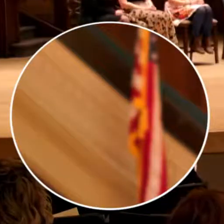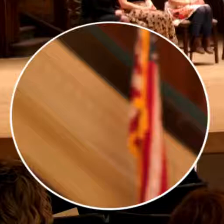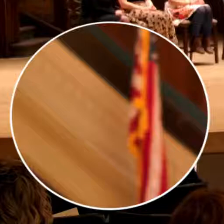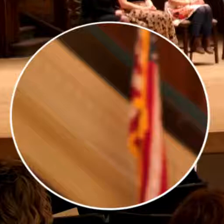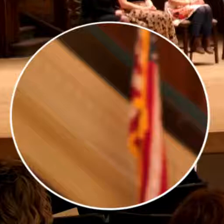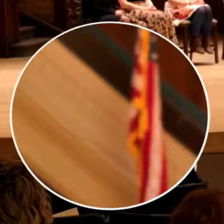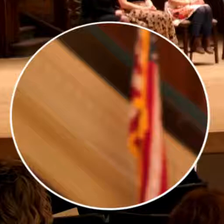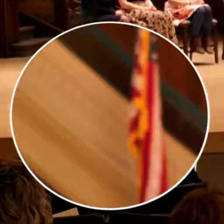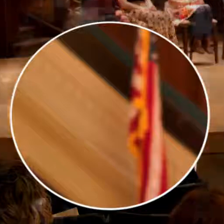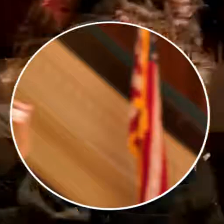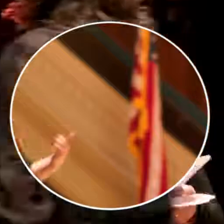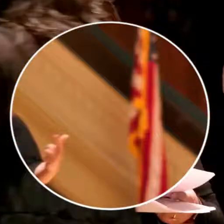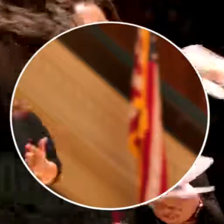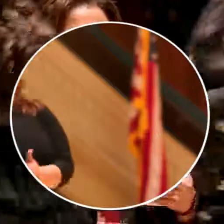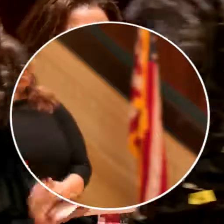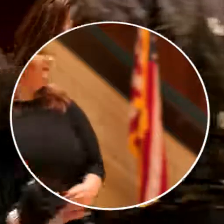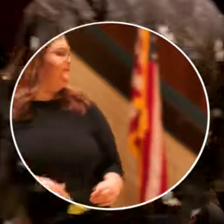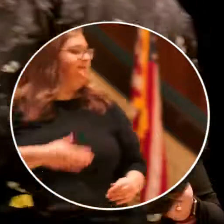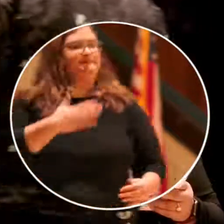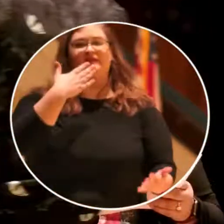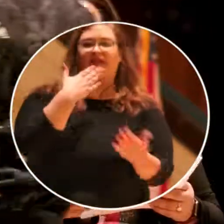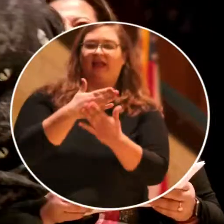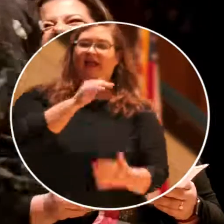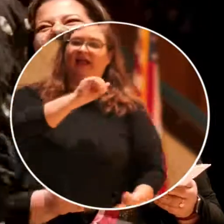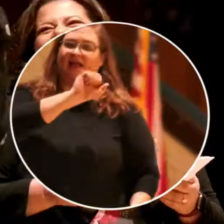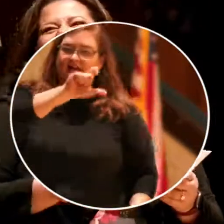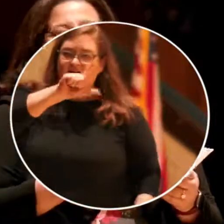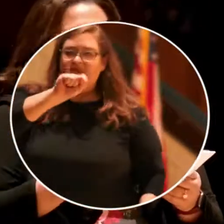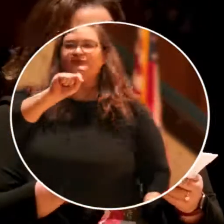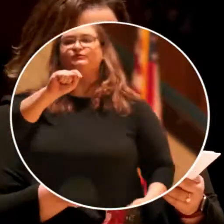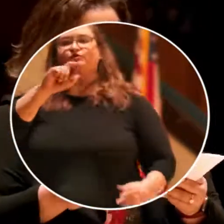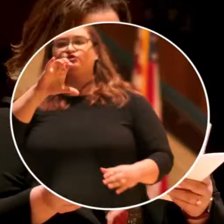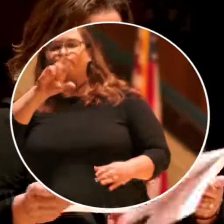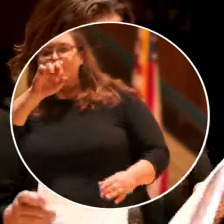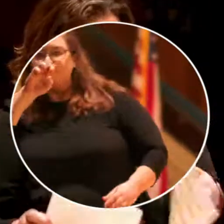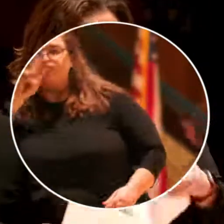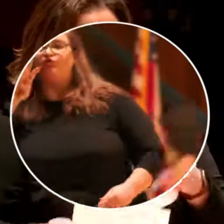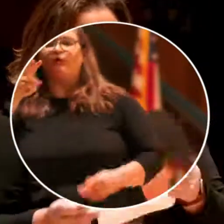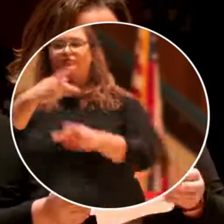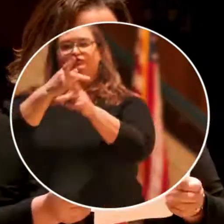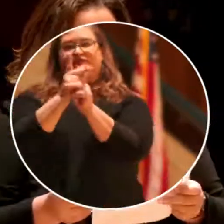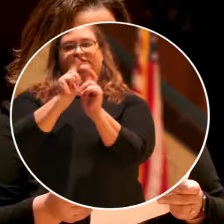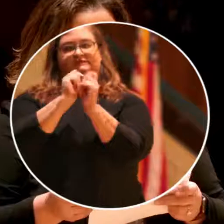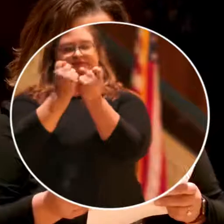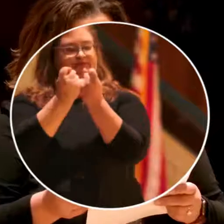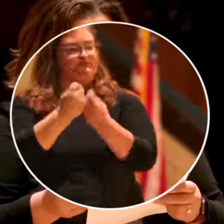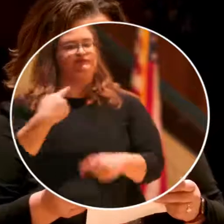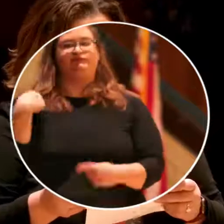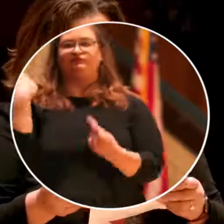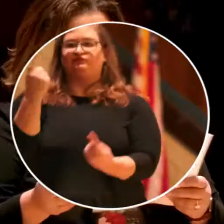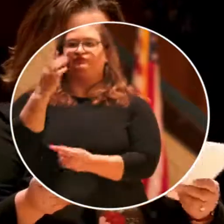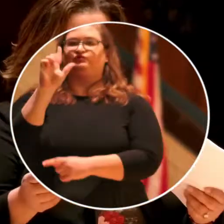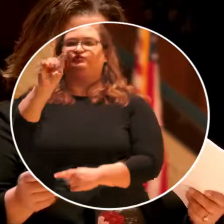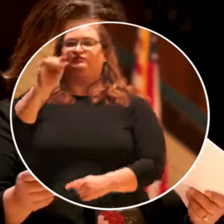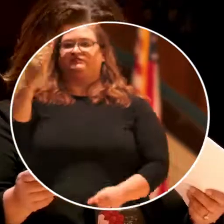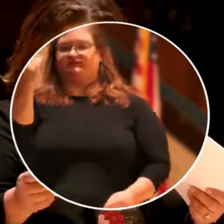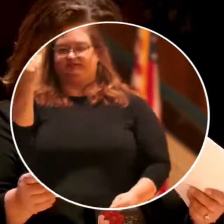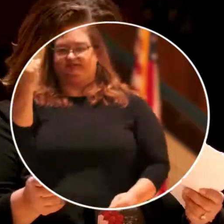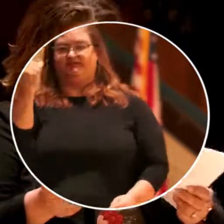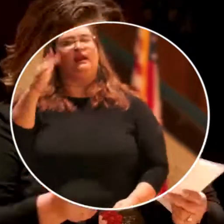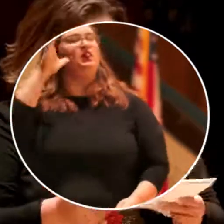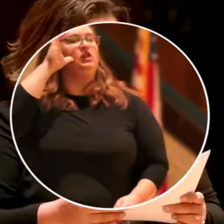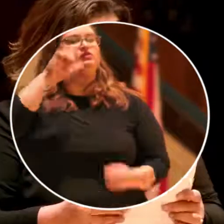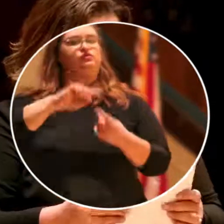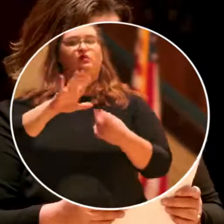Thanks all. Thanks cast and crew and production team. Since 2015, Listen to Your Mother